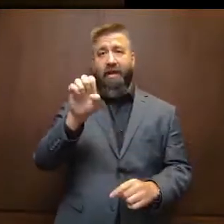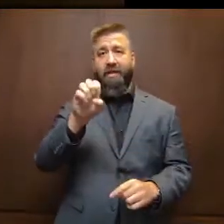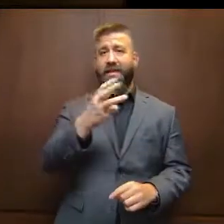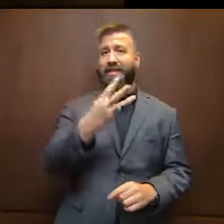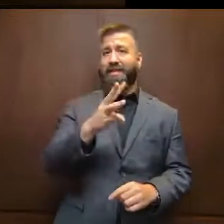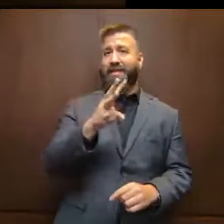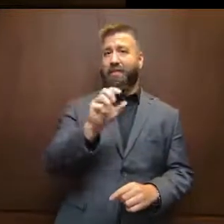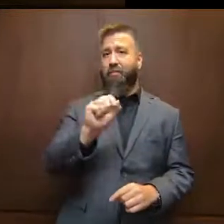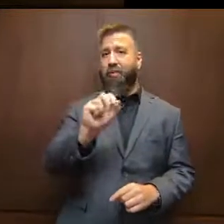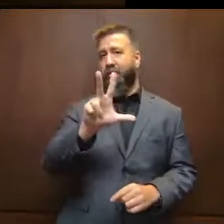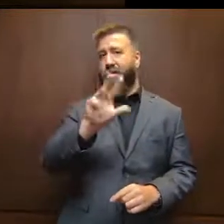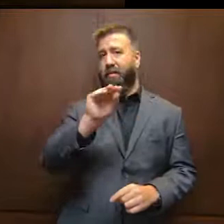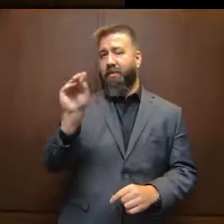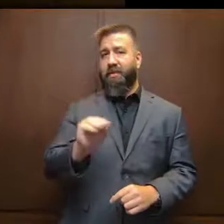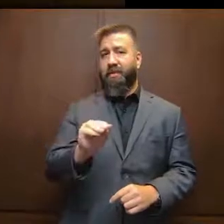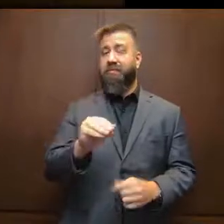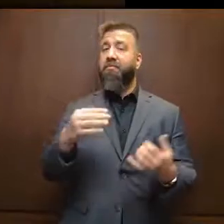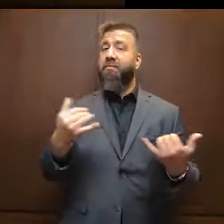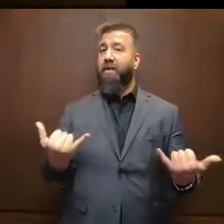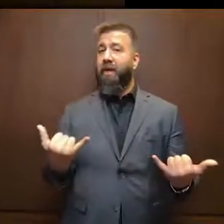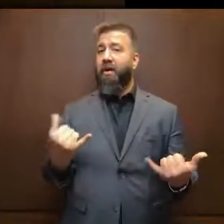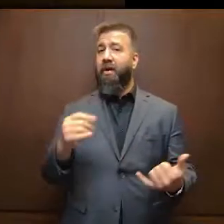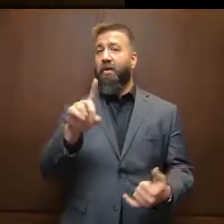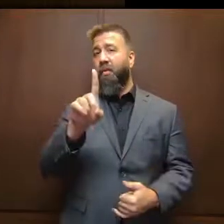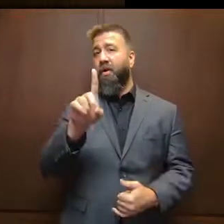16.3%, and we are at